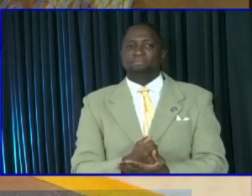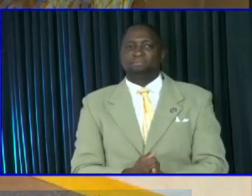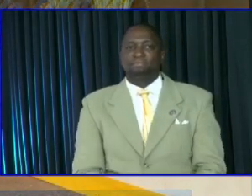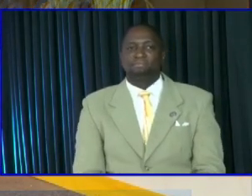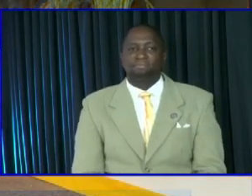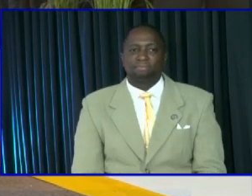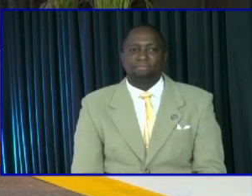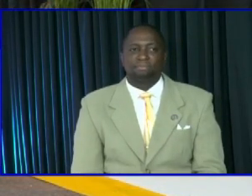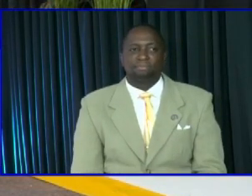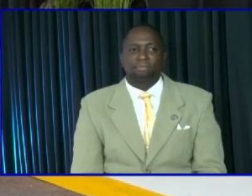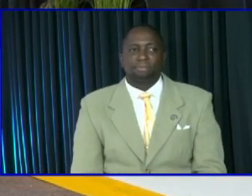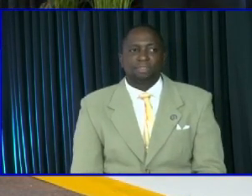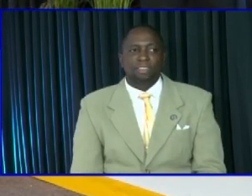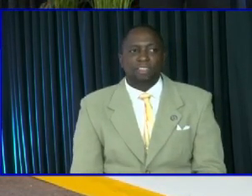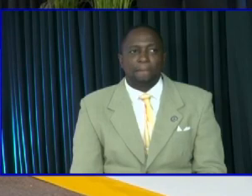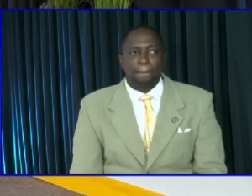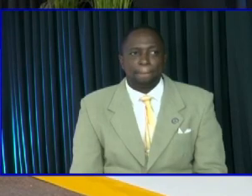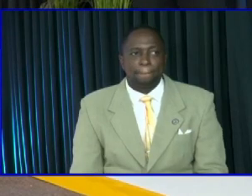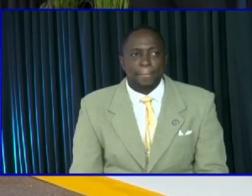Well, everybody's